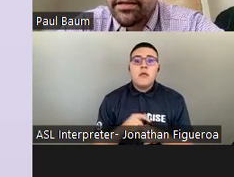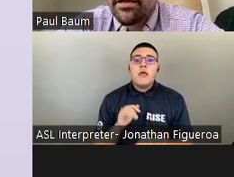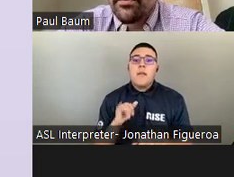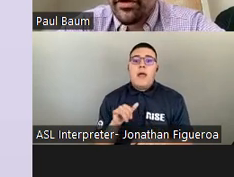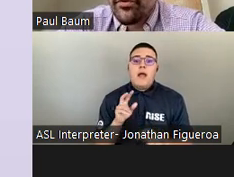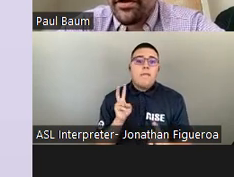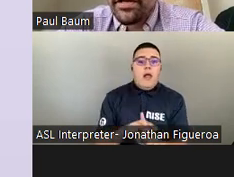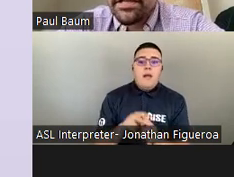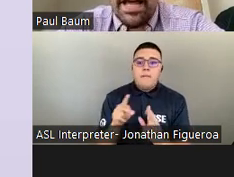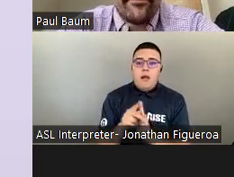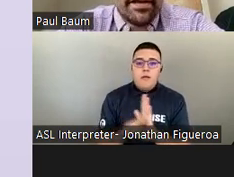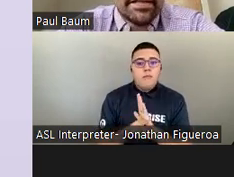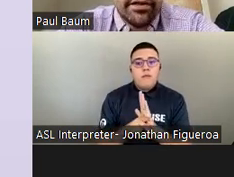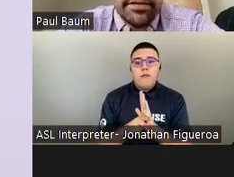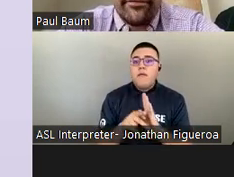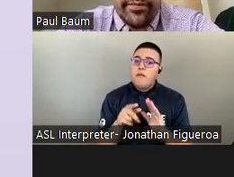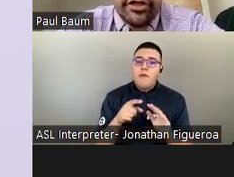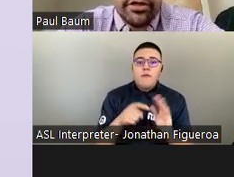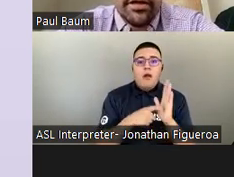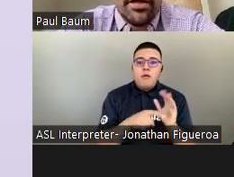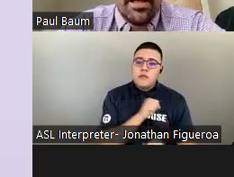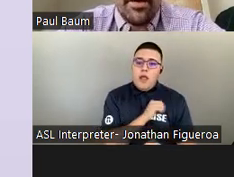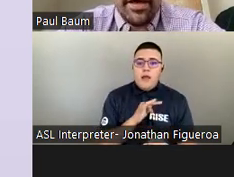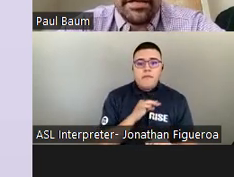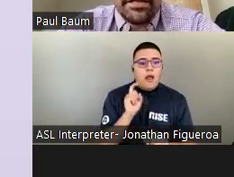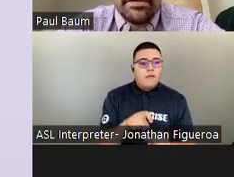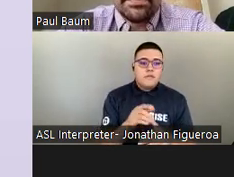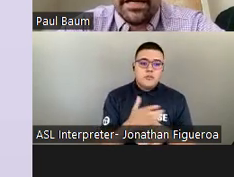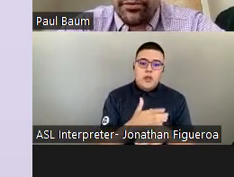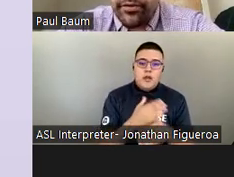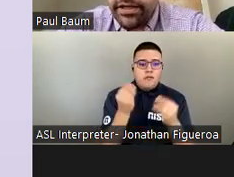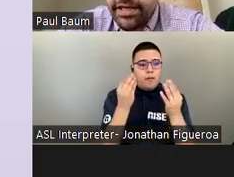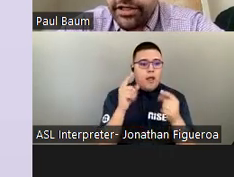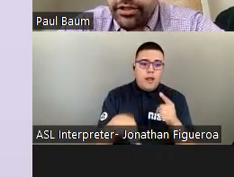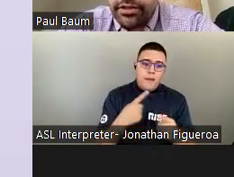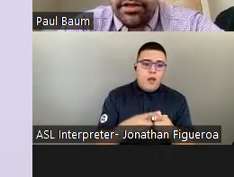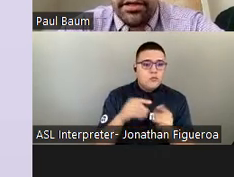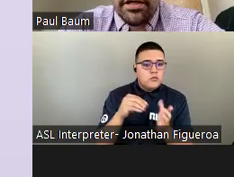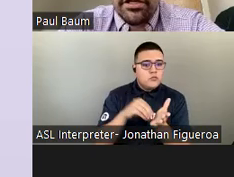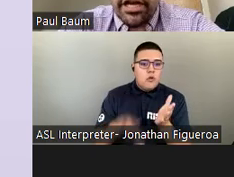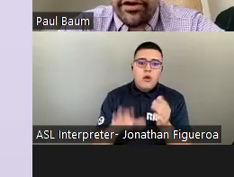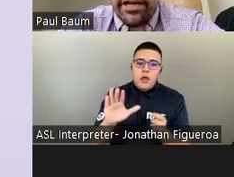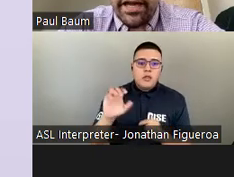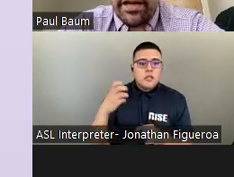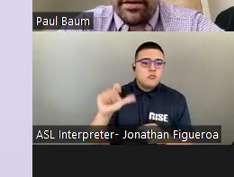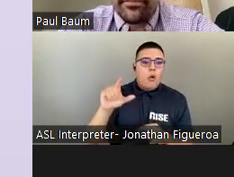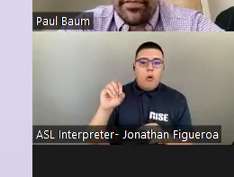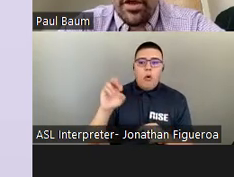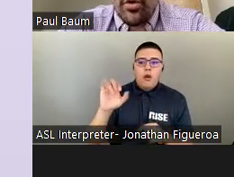policy requiring staff to disclose information about a student's sexual orientation, gender identity,